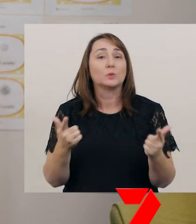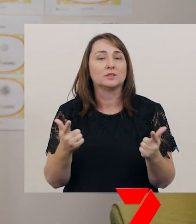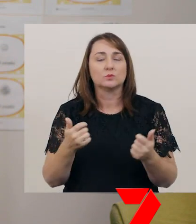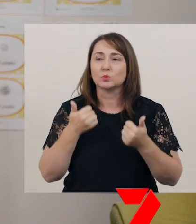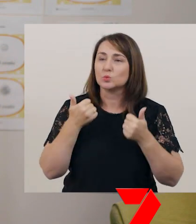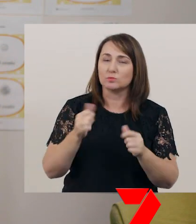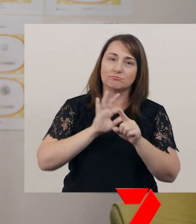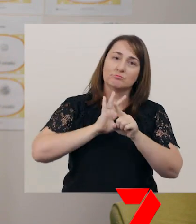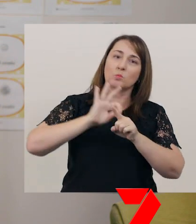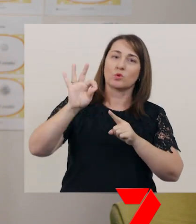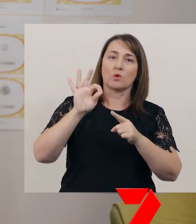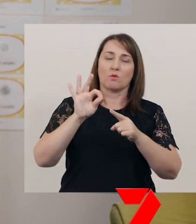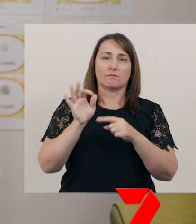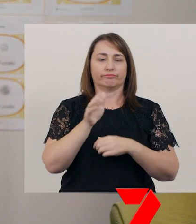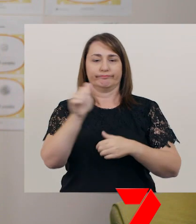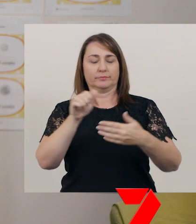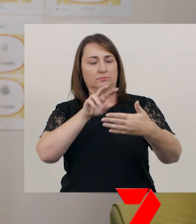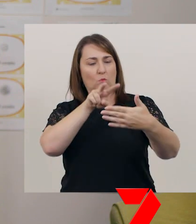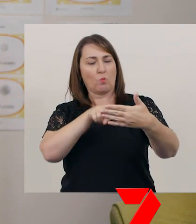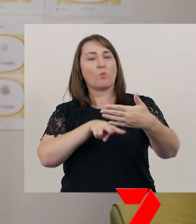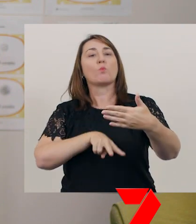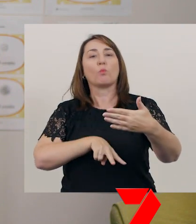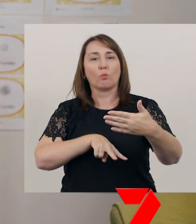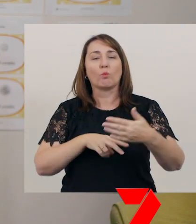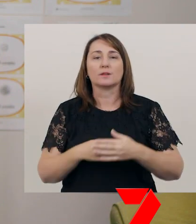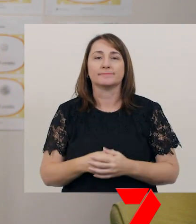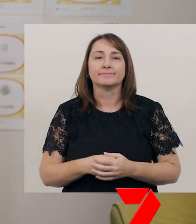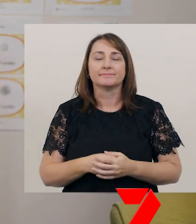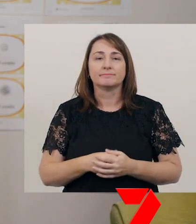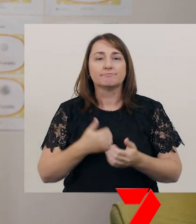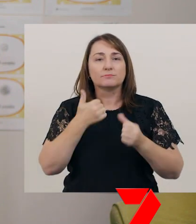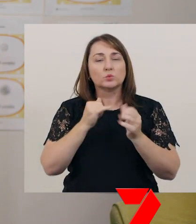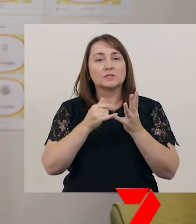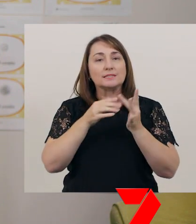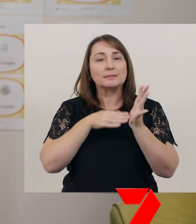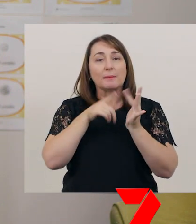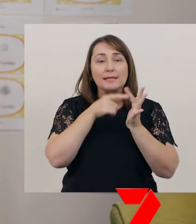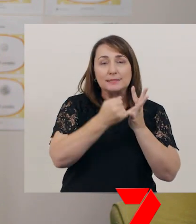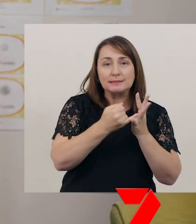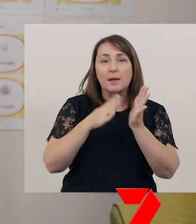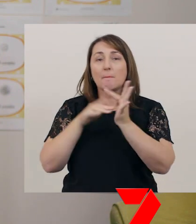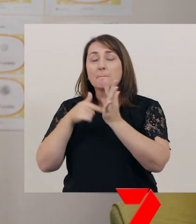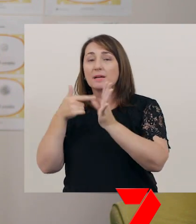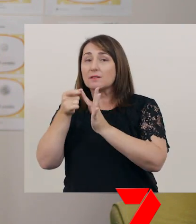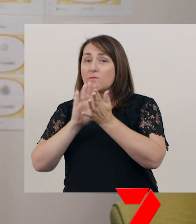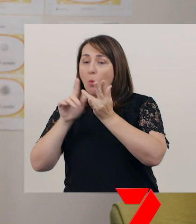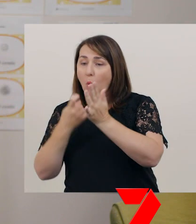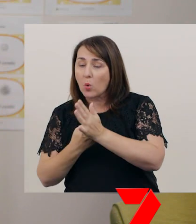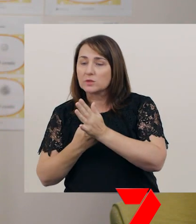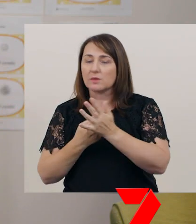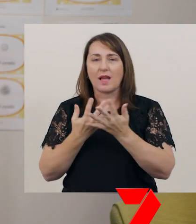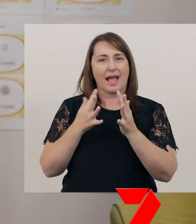using similes and metaphors. How could you use your newfound power to influence your readers?